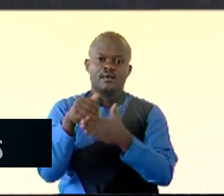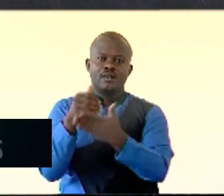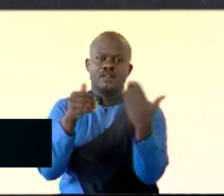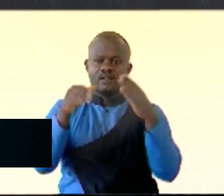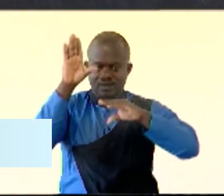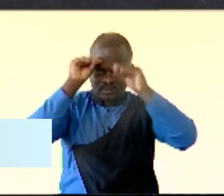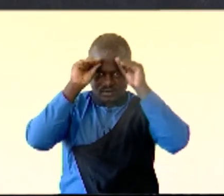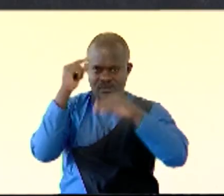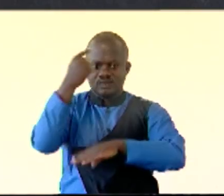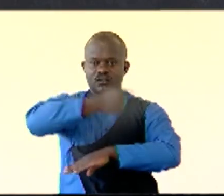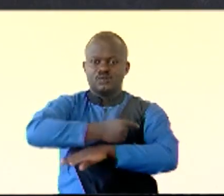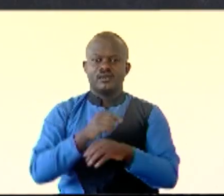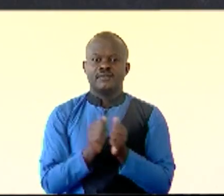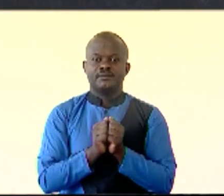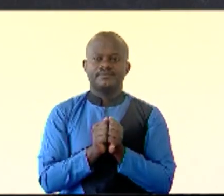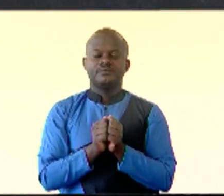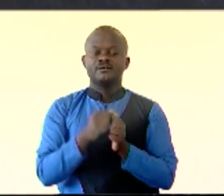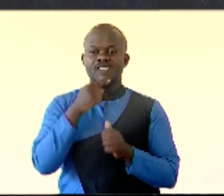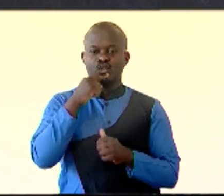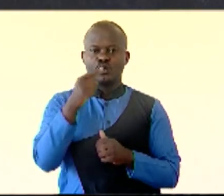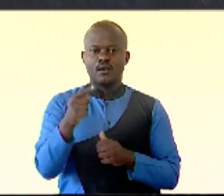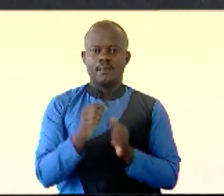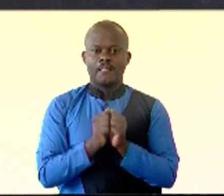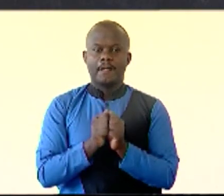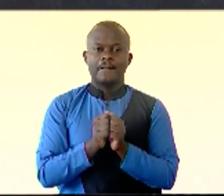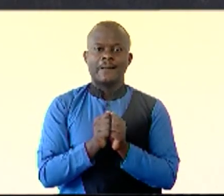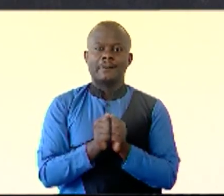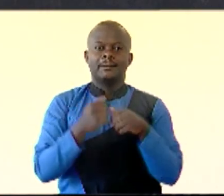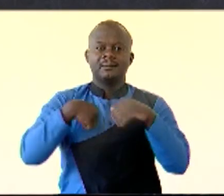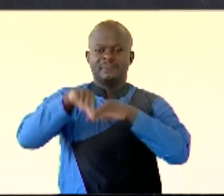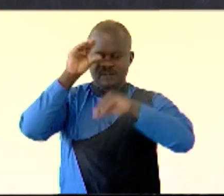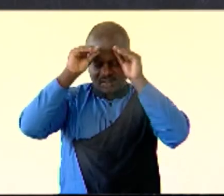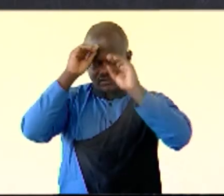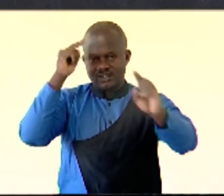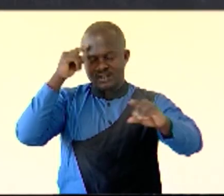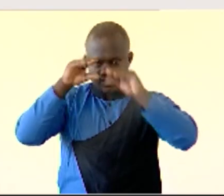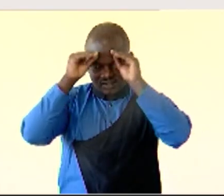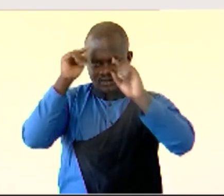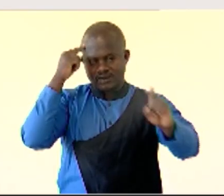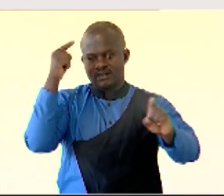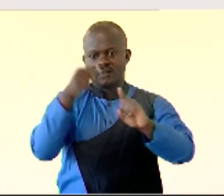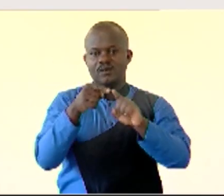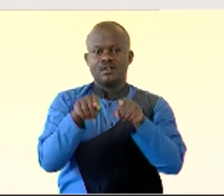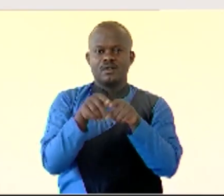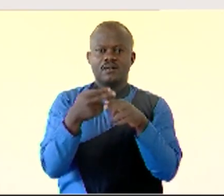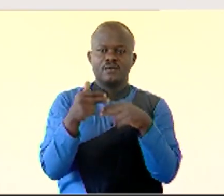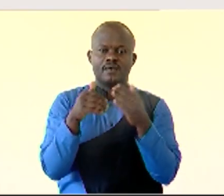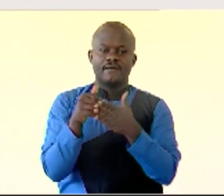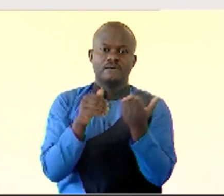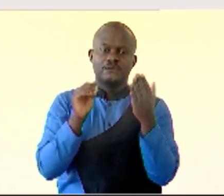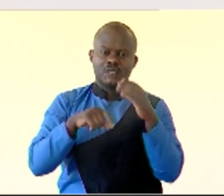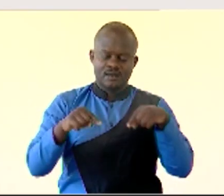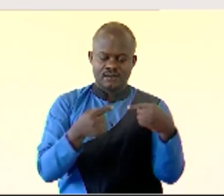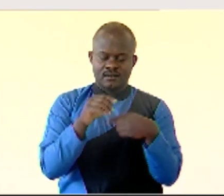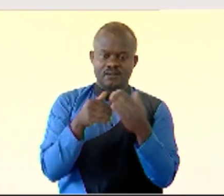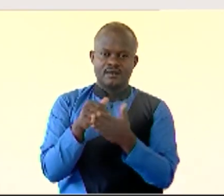of today. So the lesson has learning objectives, almost 2 learning objectives that we're going to be discussing in that